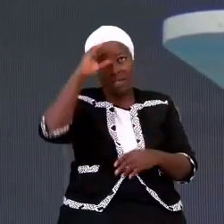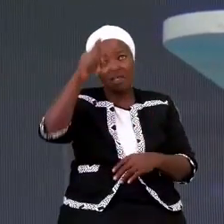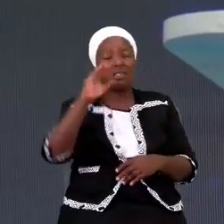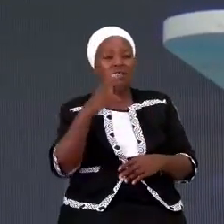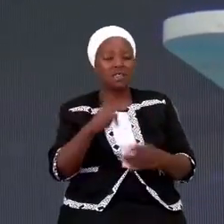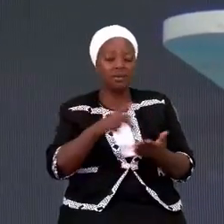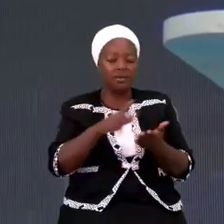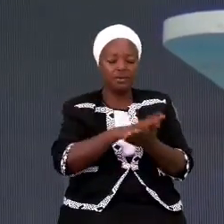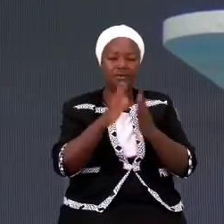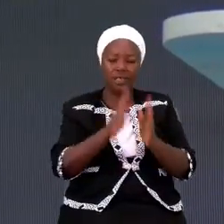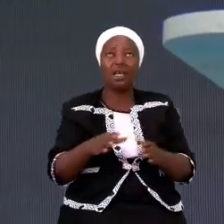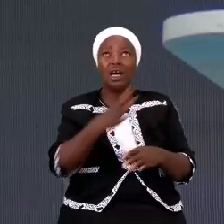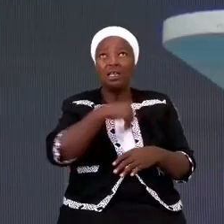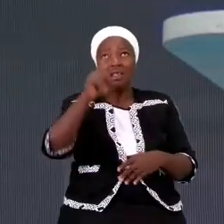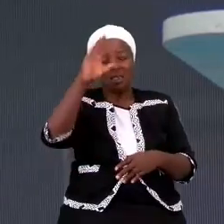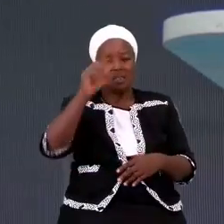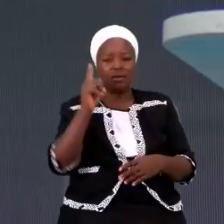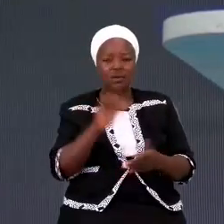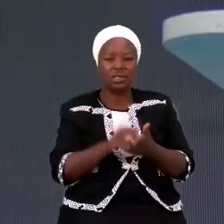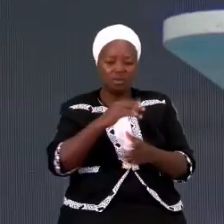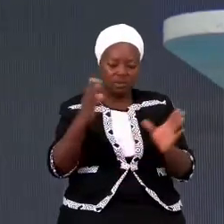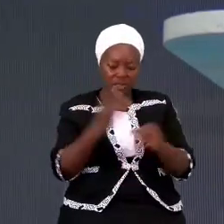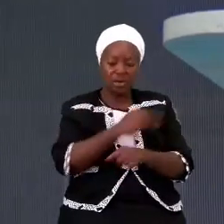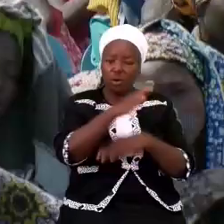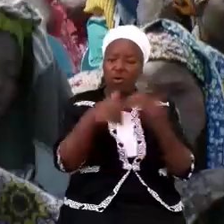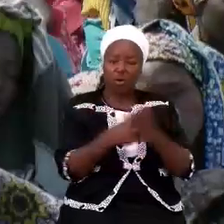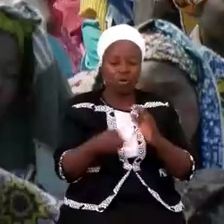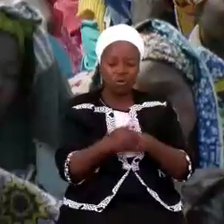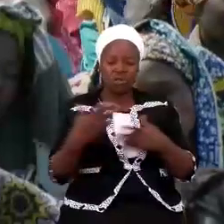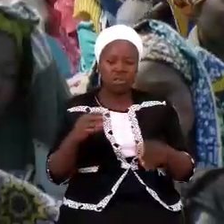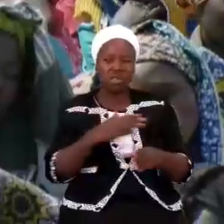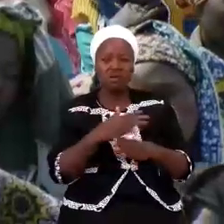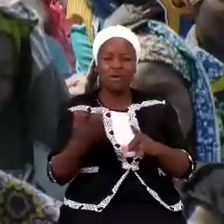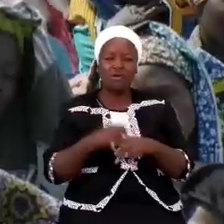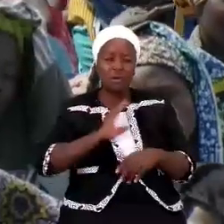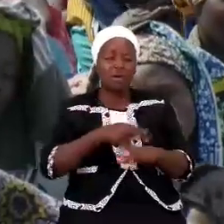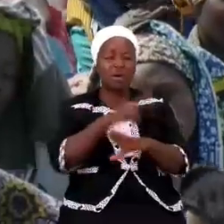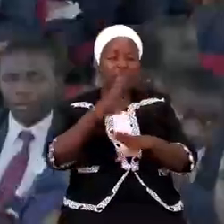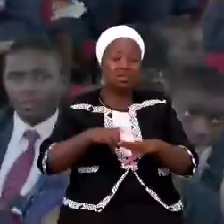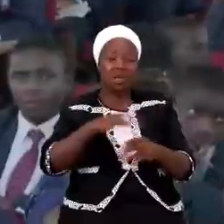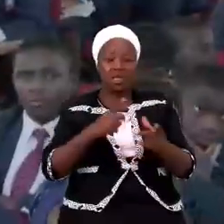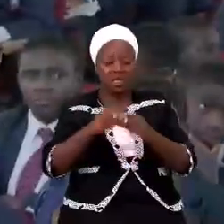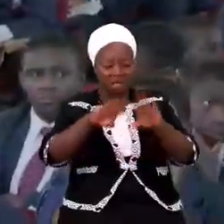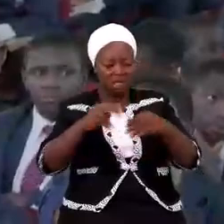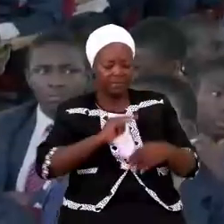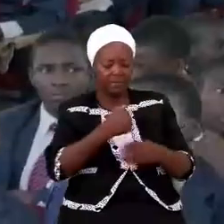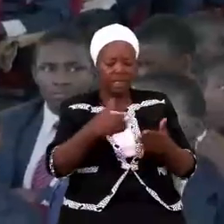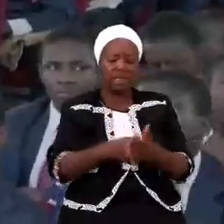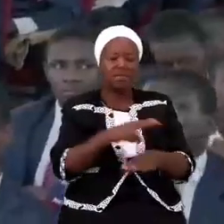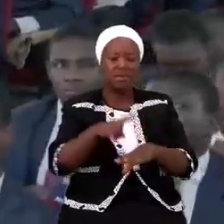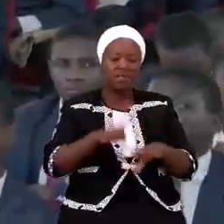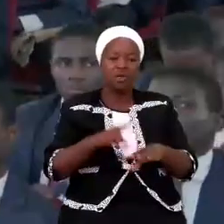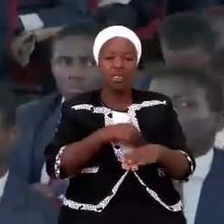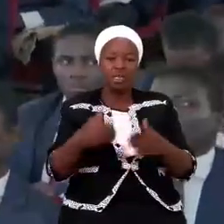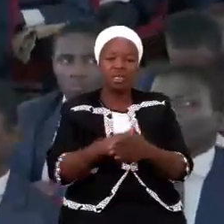gives us a new nature, a new heart, a new spirit. And now we live the sanctified life. We'll come to point